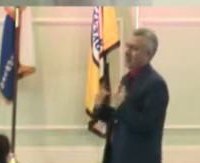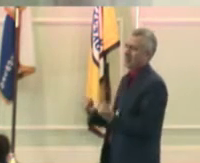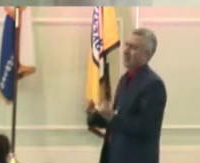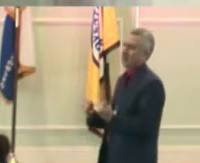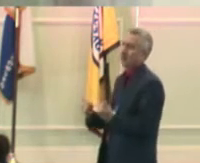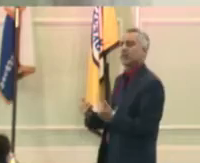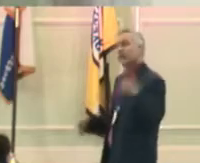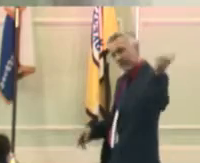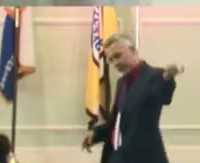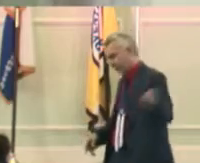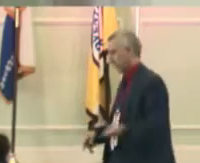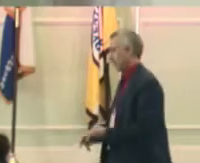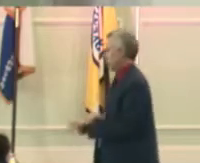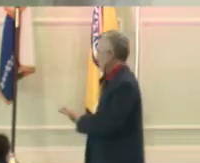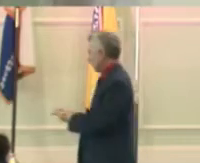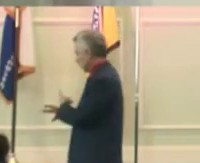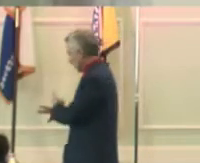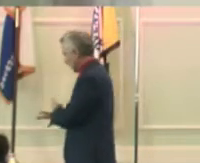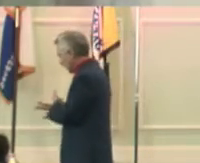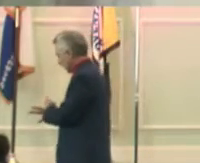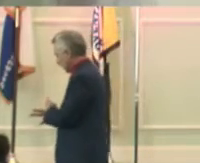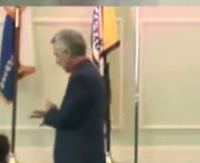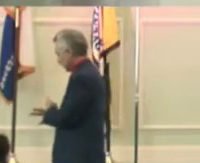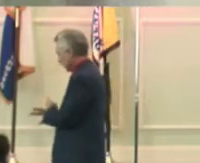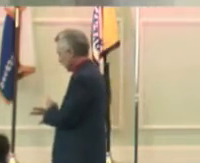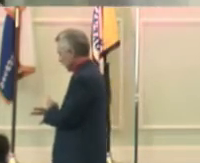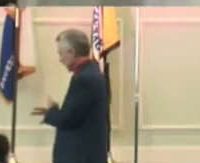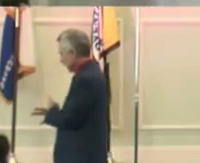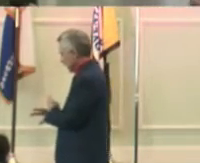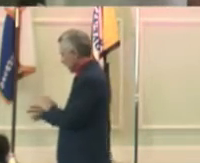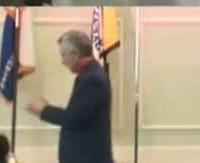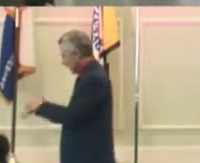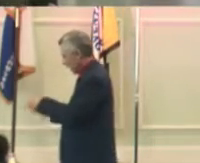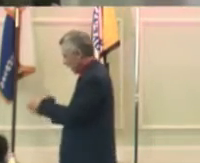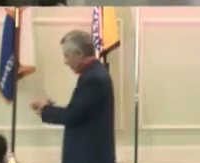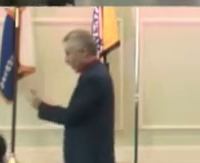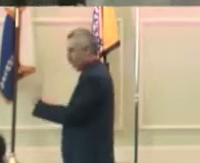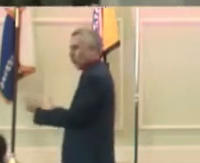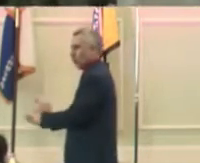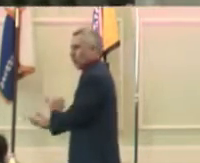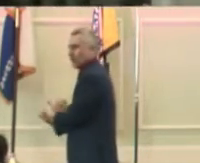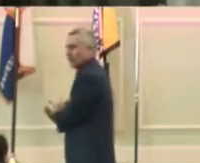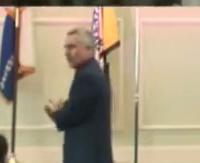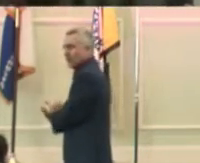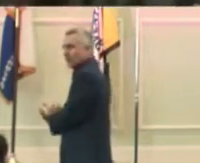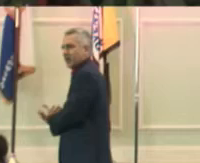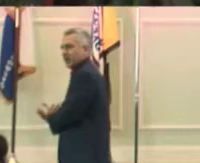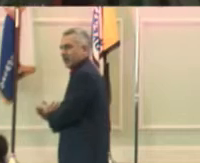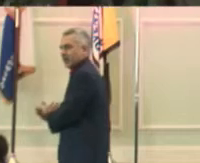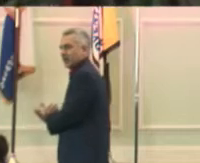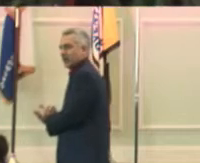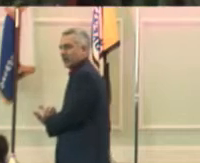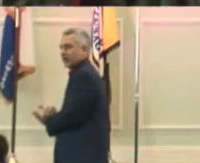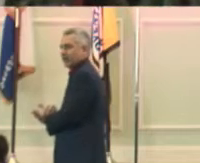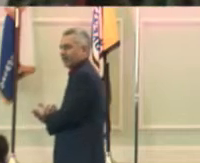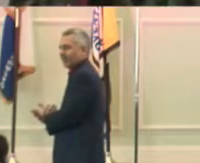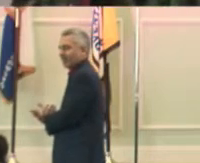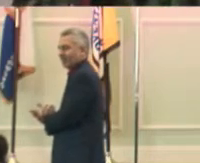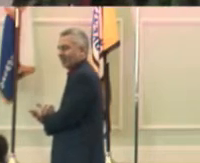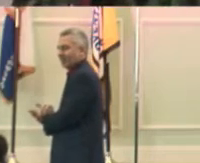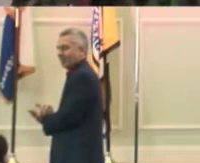did. He came back right away. He got back just in time to hold his infant son, Sister Marion, in his arms.